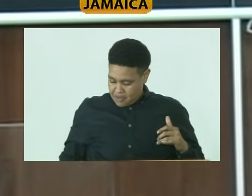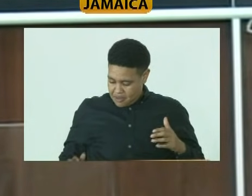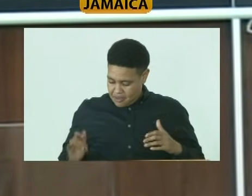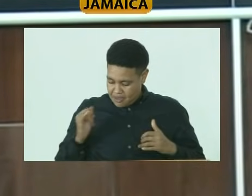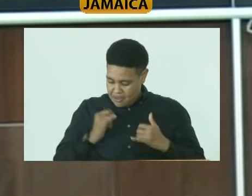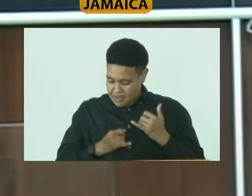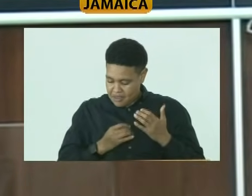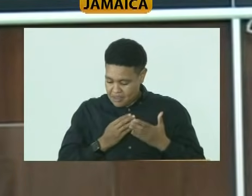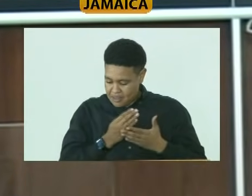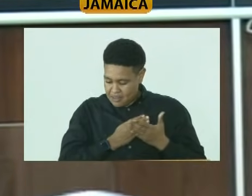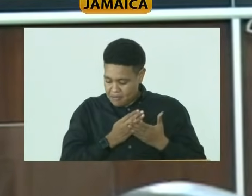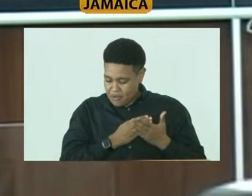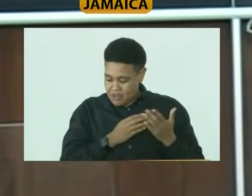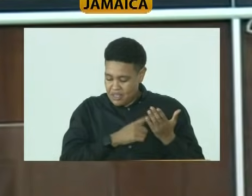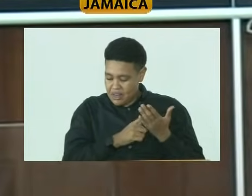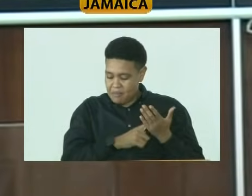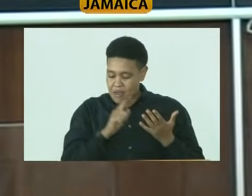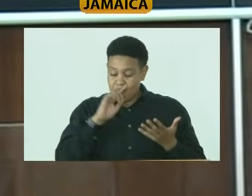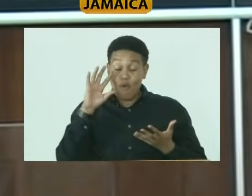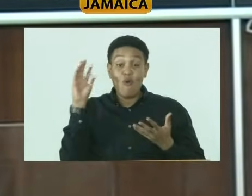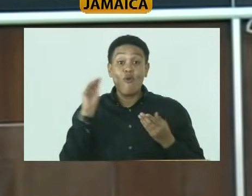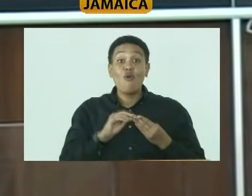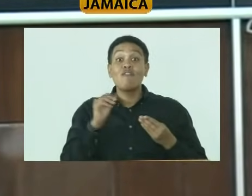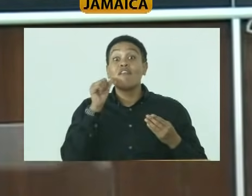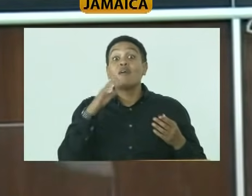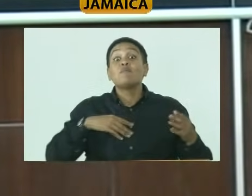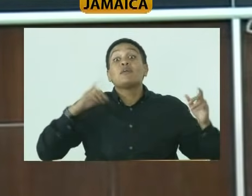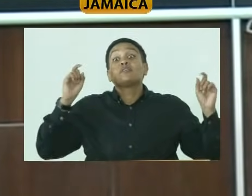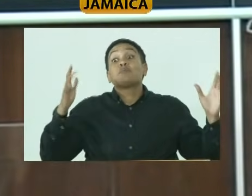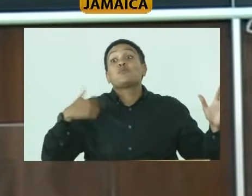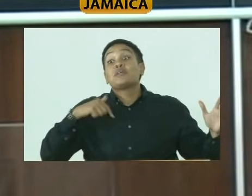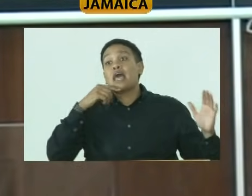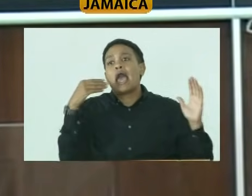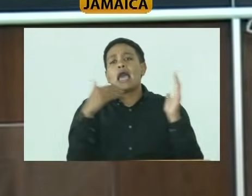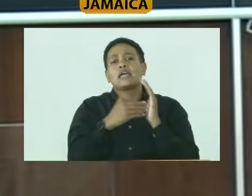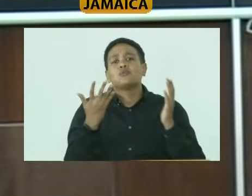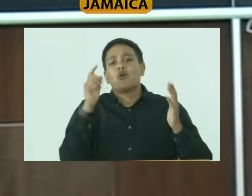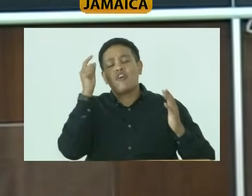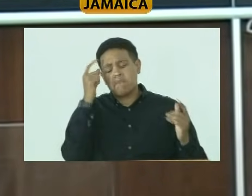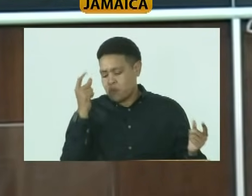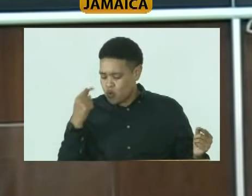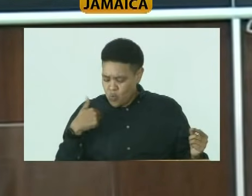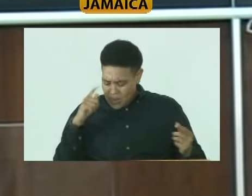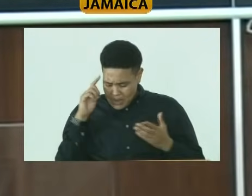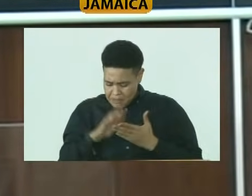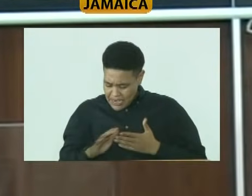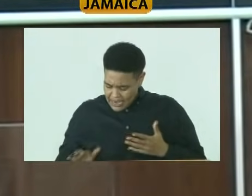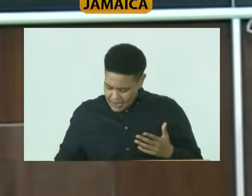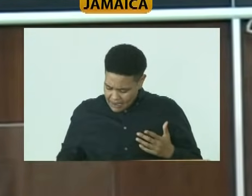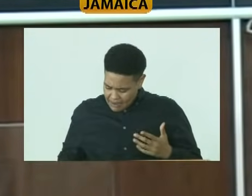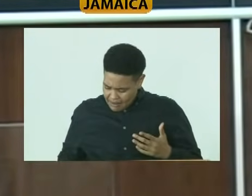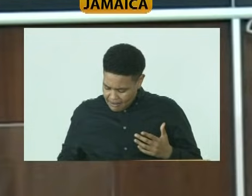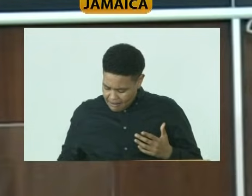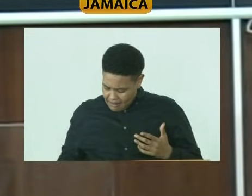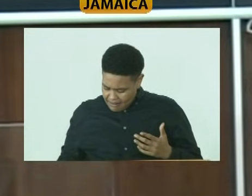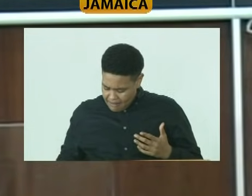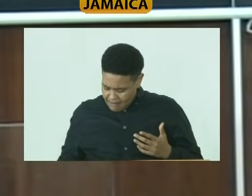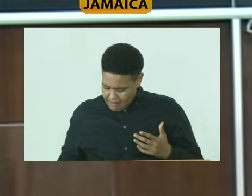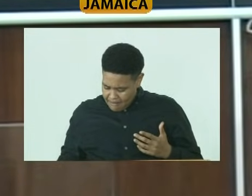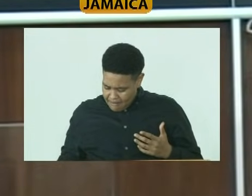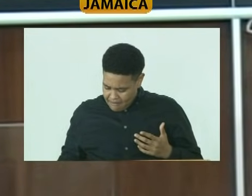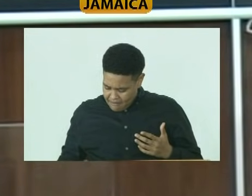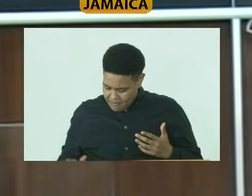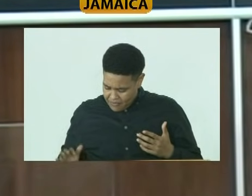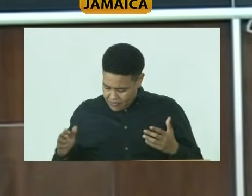we are not against what the government is doing. We believe the expenditures are important, are